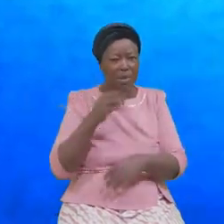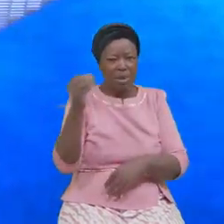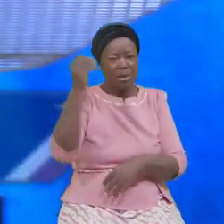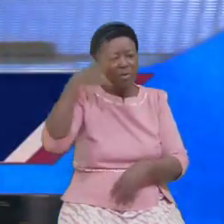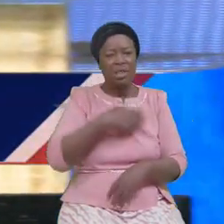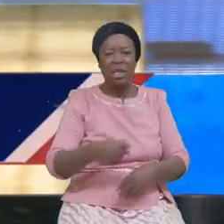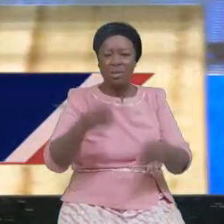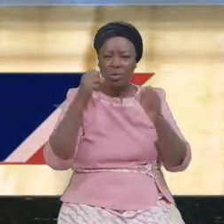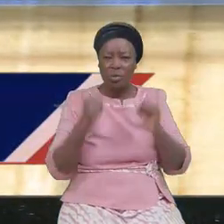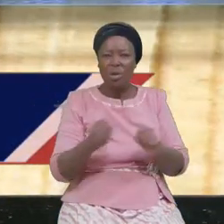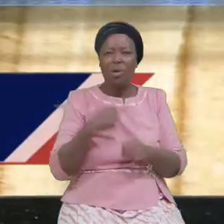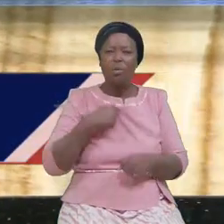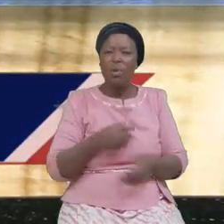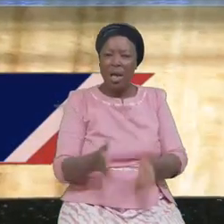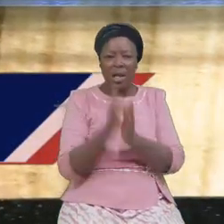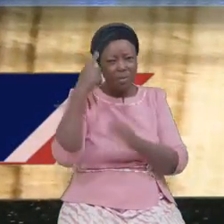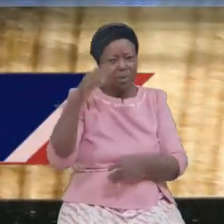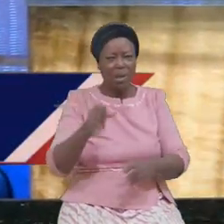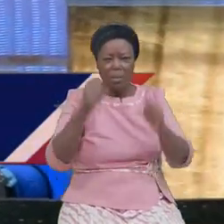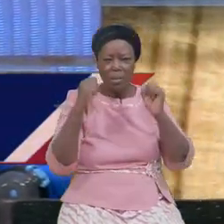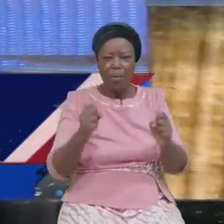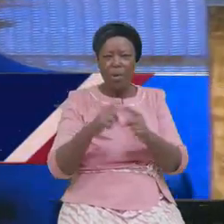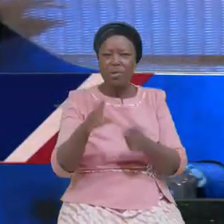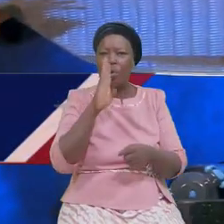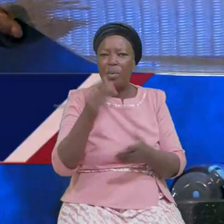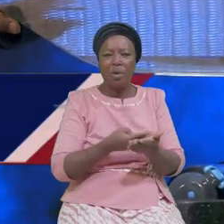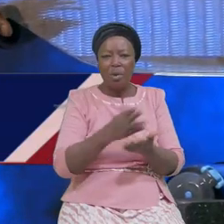ask for the power to be righteous, to do